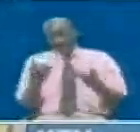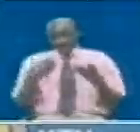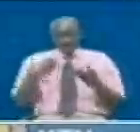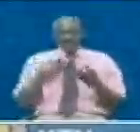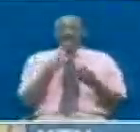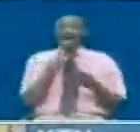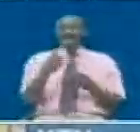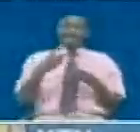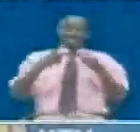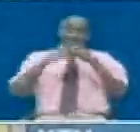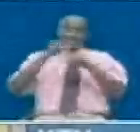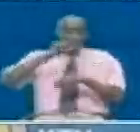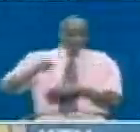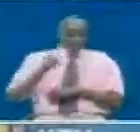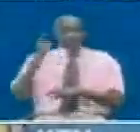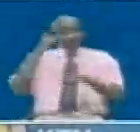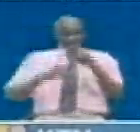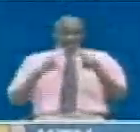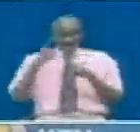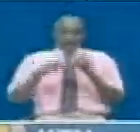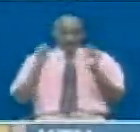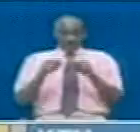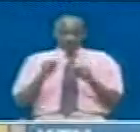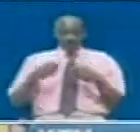170 million shillings annually and will be